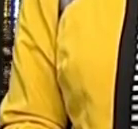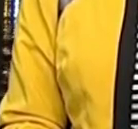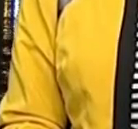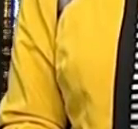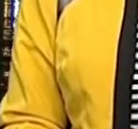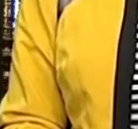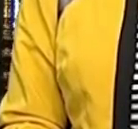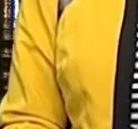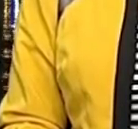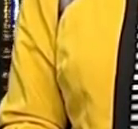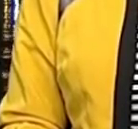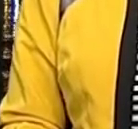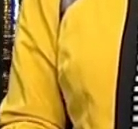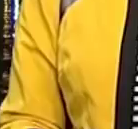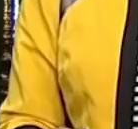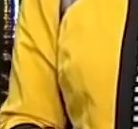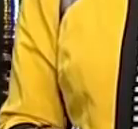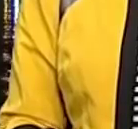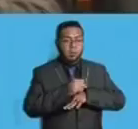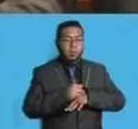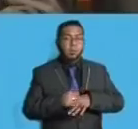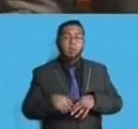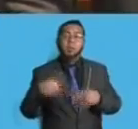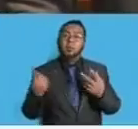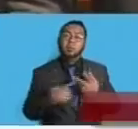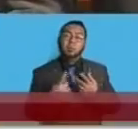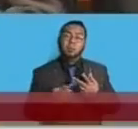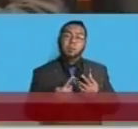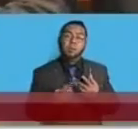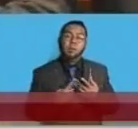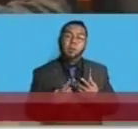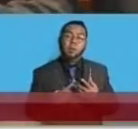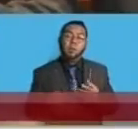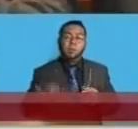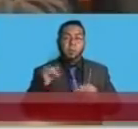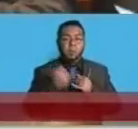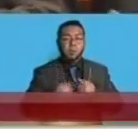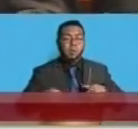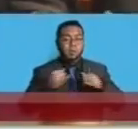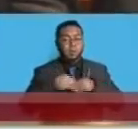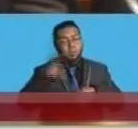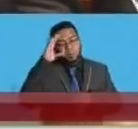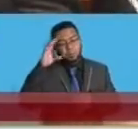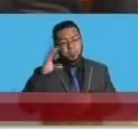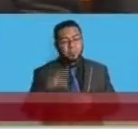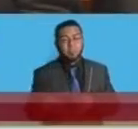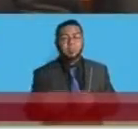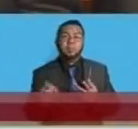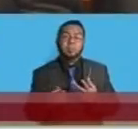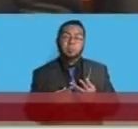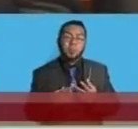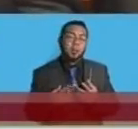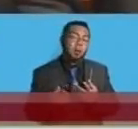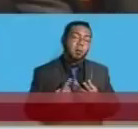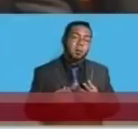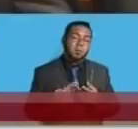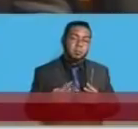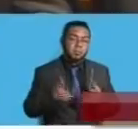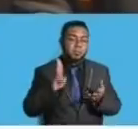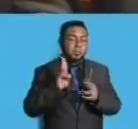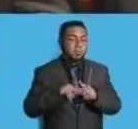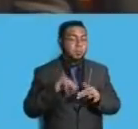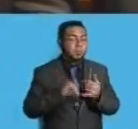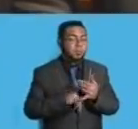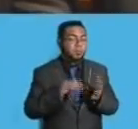plastic bags due to its own interests. Countries such as Samoa, Vanuatu, the Northern Mariana Islands, Federated States